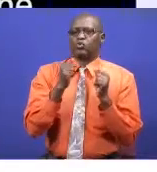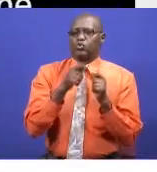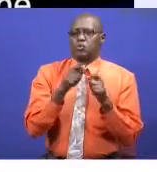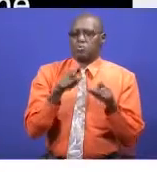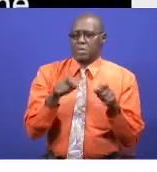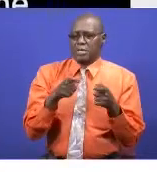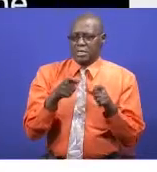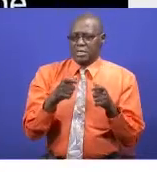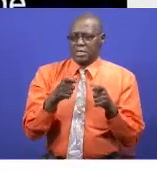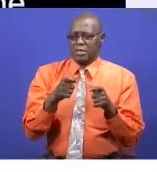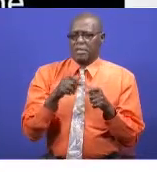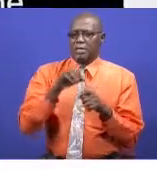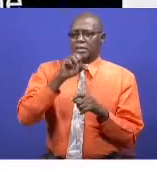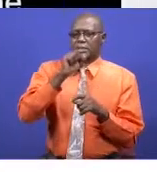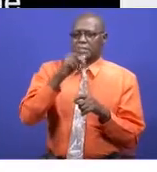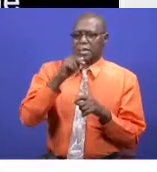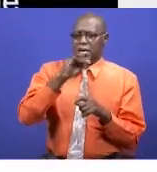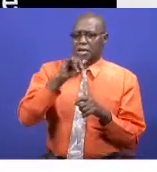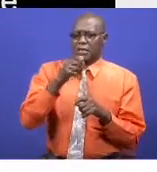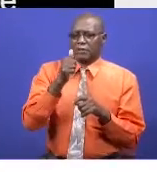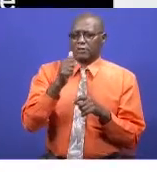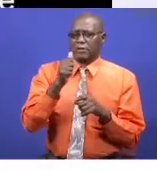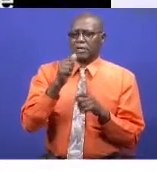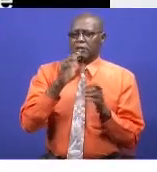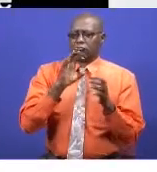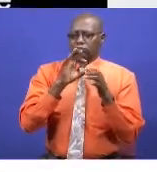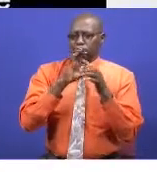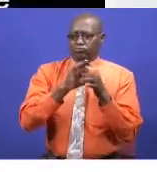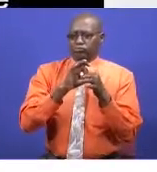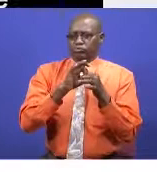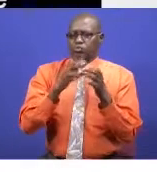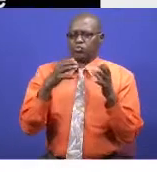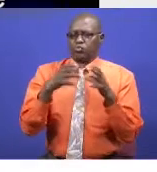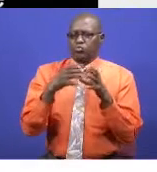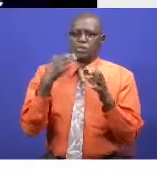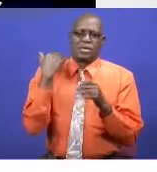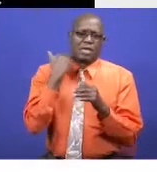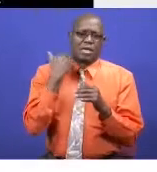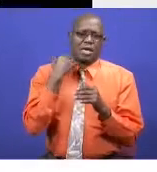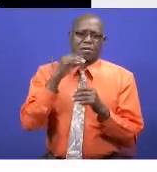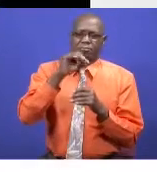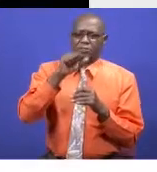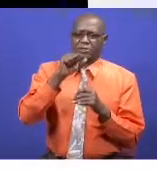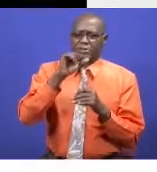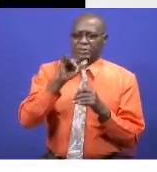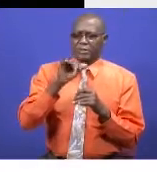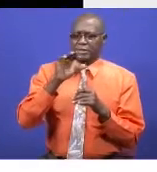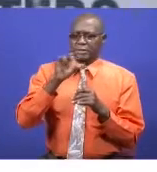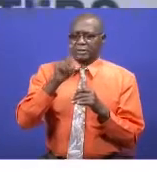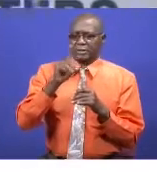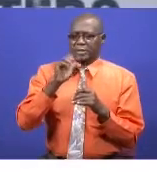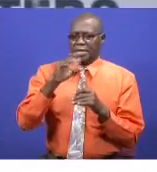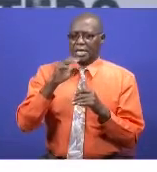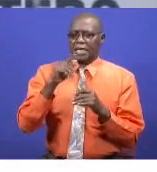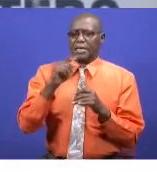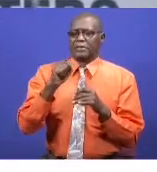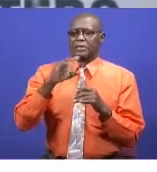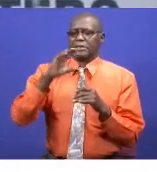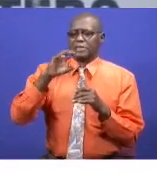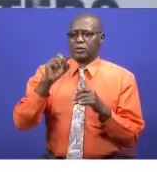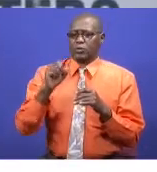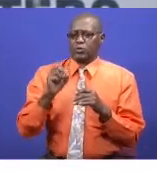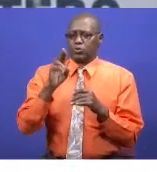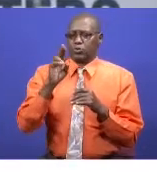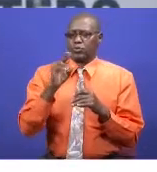pursuing Sakaja over alleged links to a global crime syndicate after the Commission of University Education, CUE, revoked his